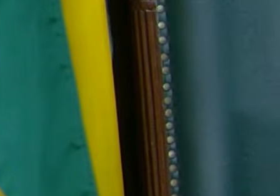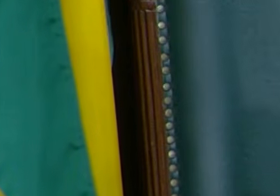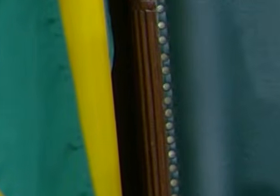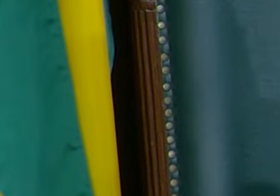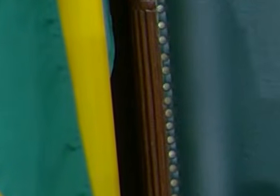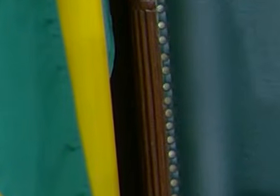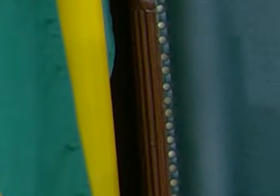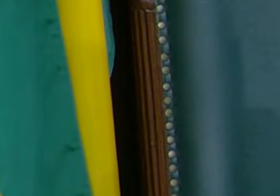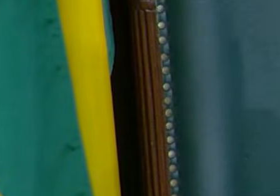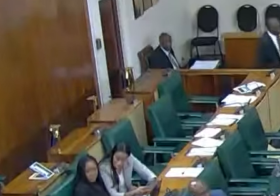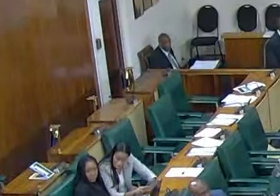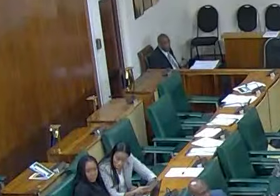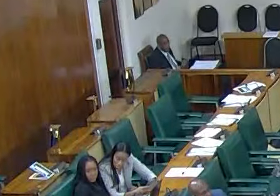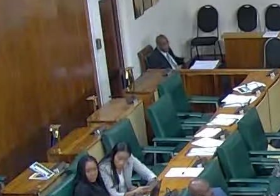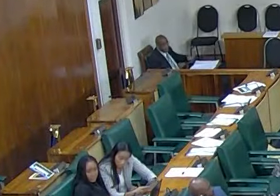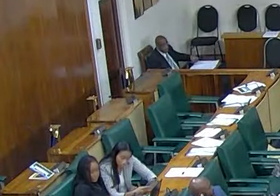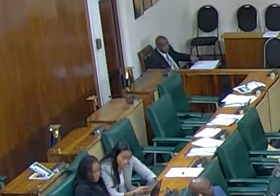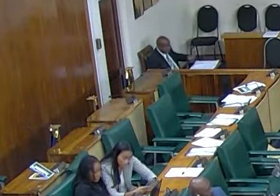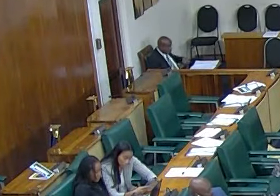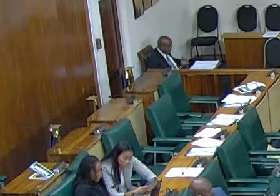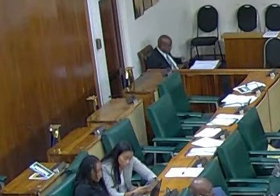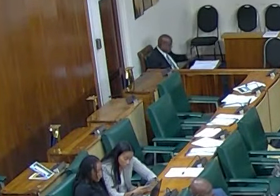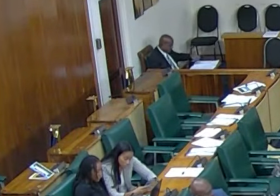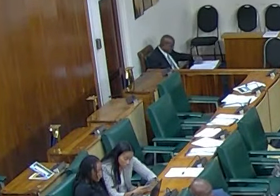I mean, they indicate long time.